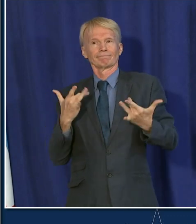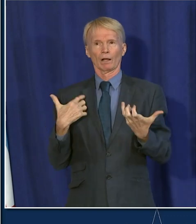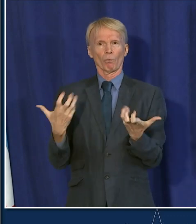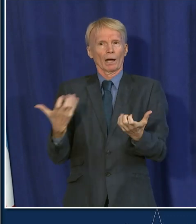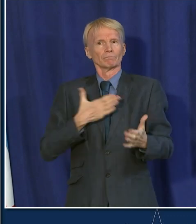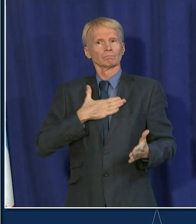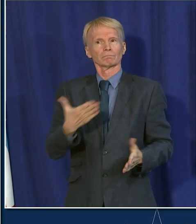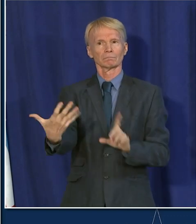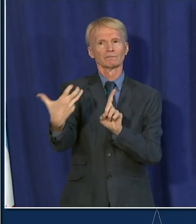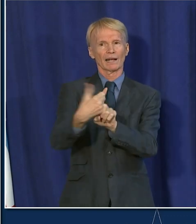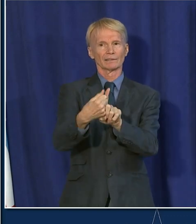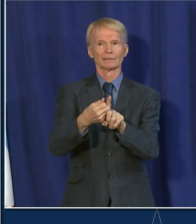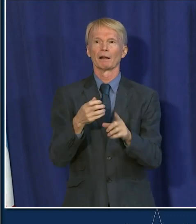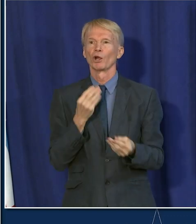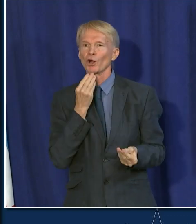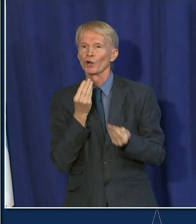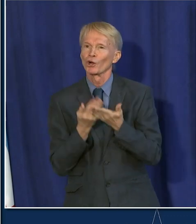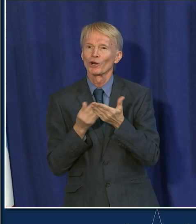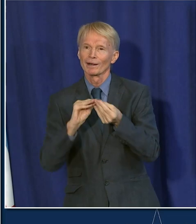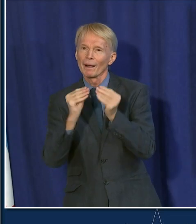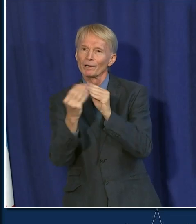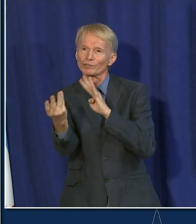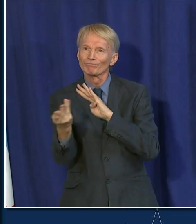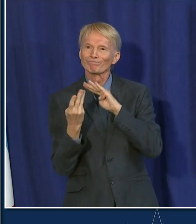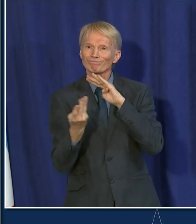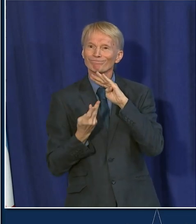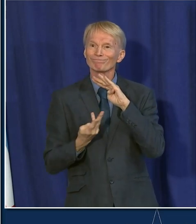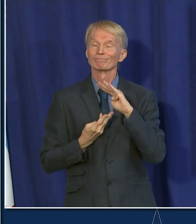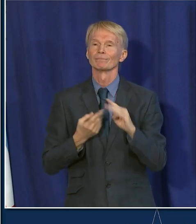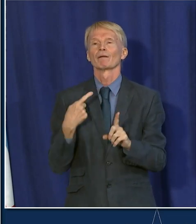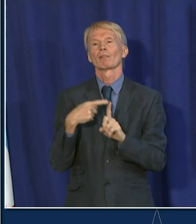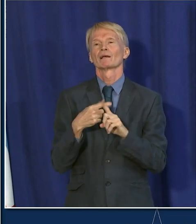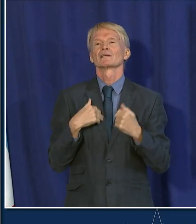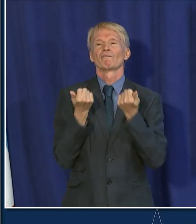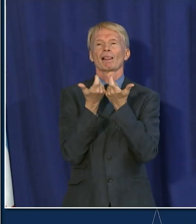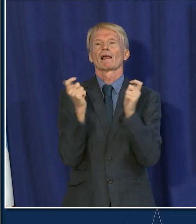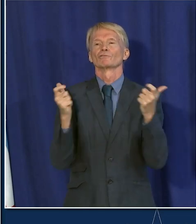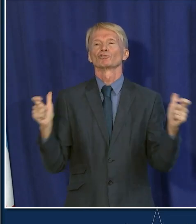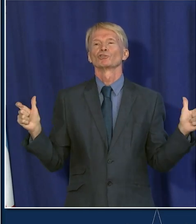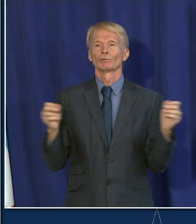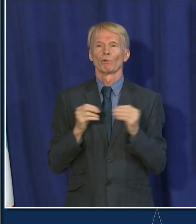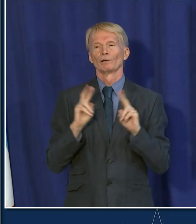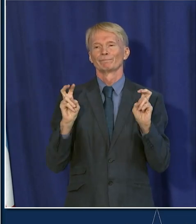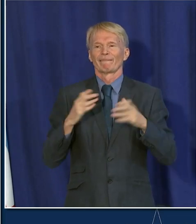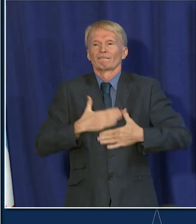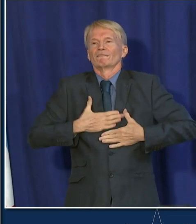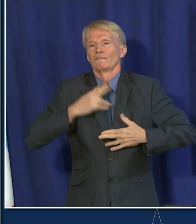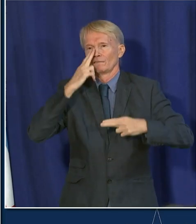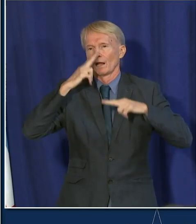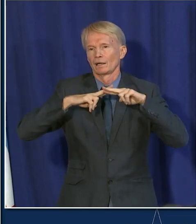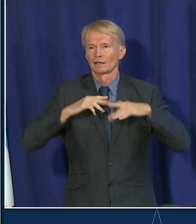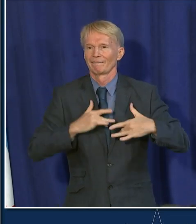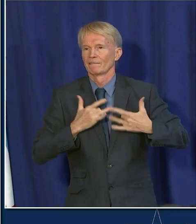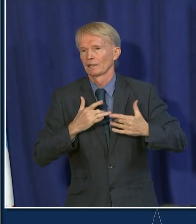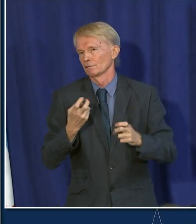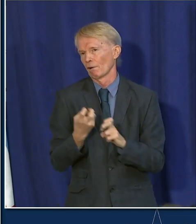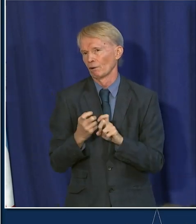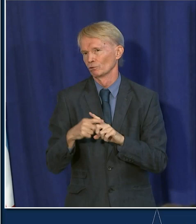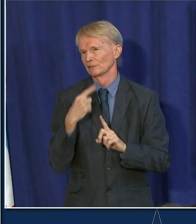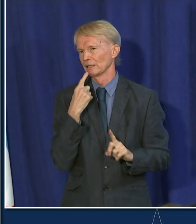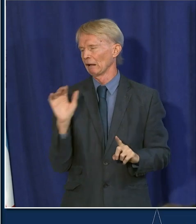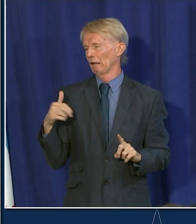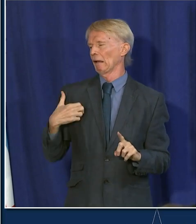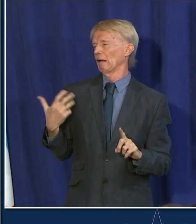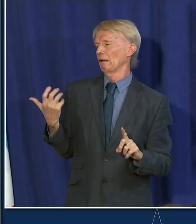and where we're seeing good numbers. And then in a lot of the larger, more fun events where we don't always find people saying, I want